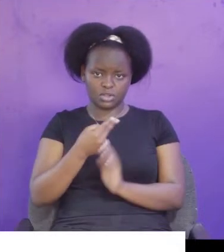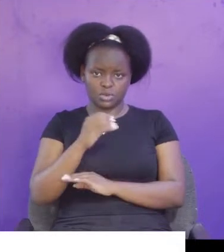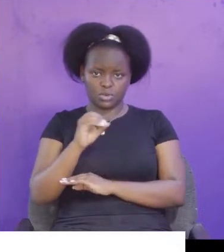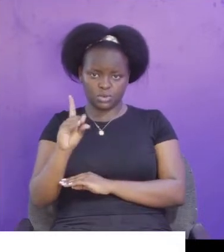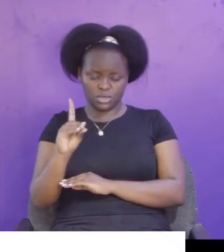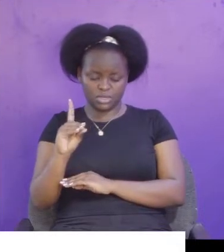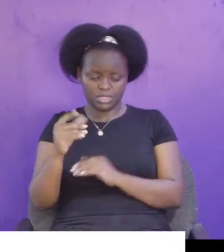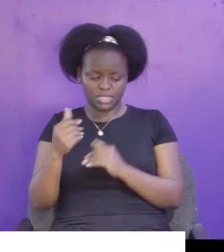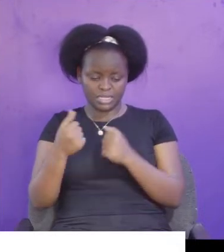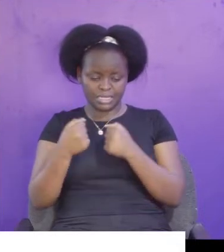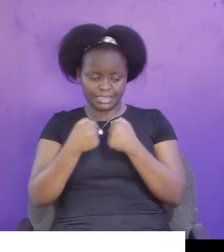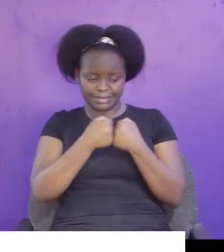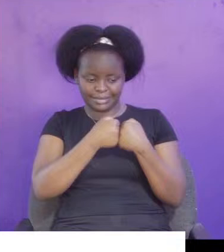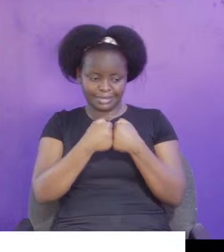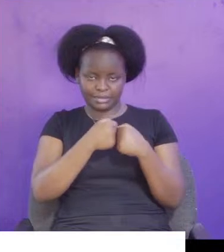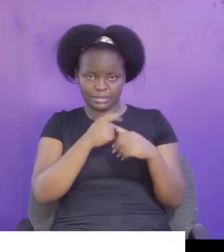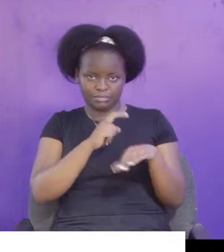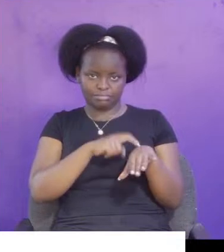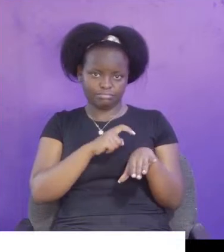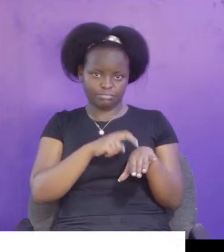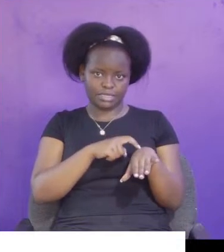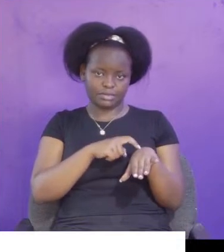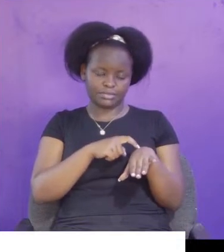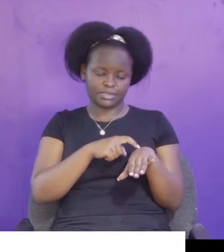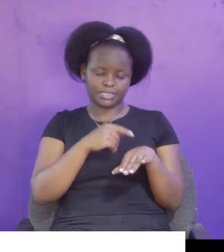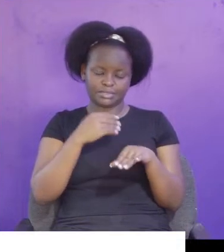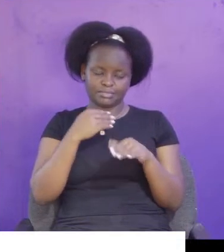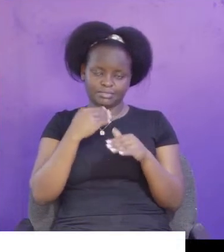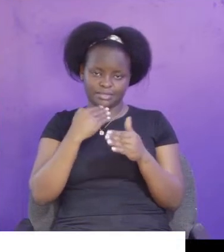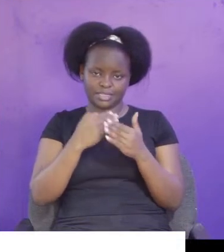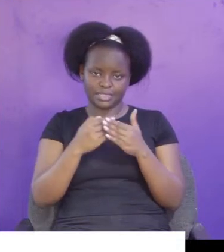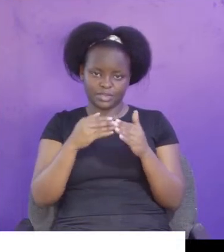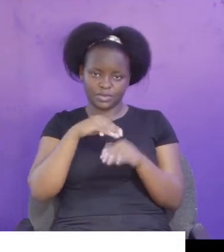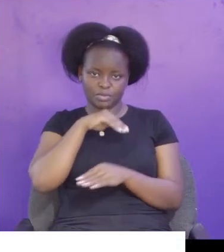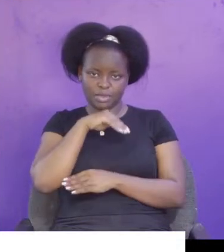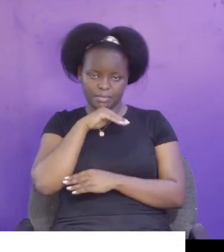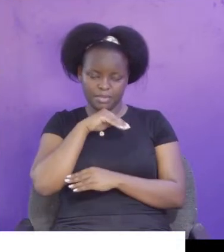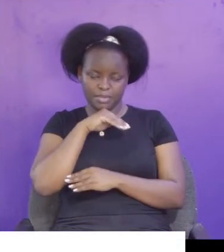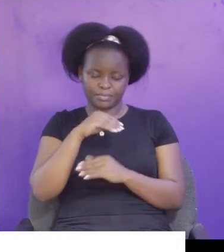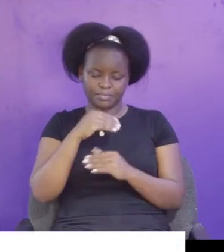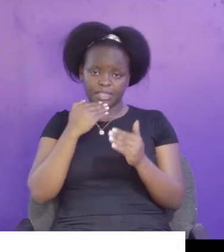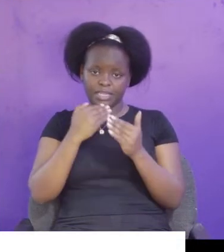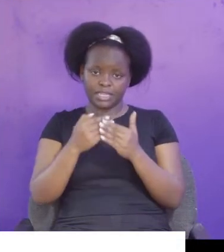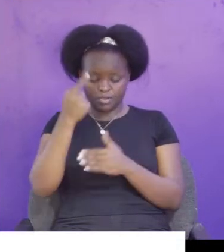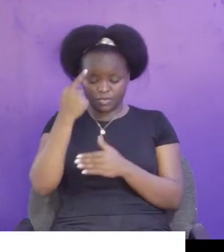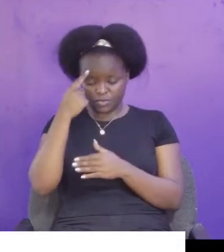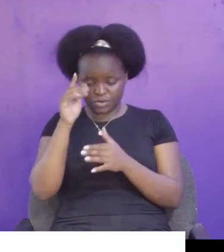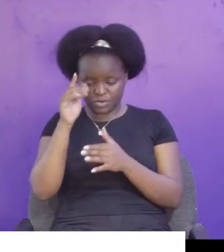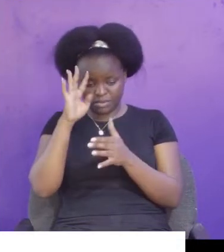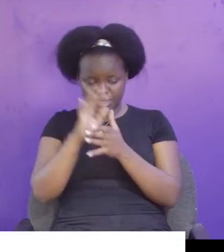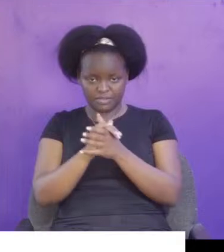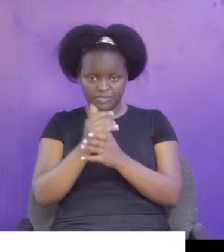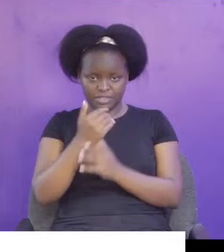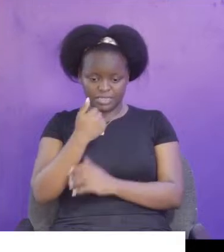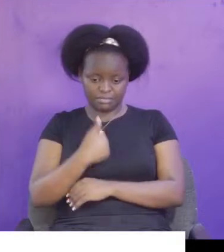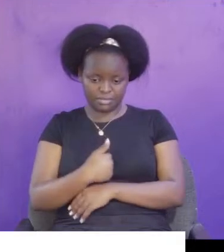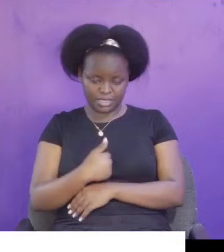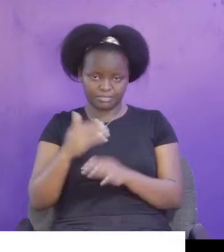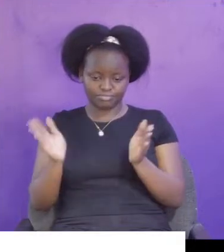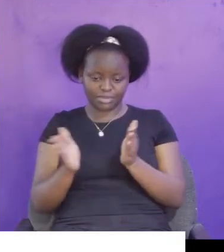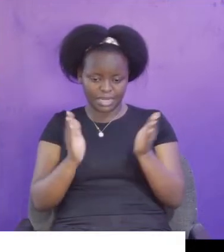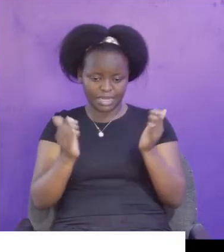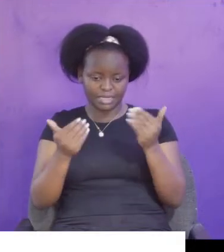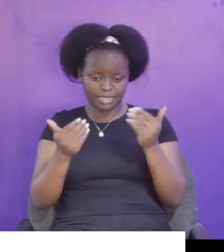times. Asante Baba. Thank you for believing in me, encouraging me to speak